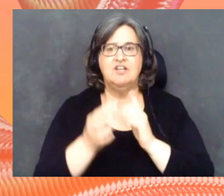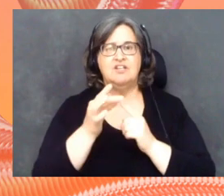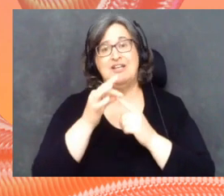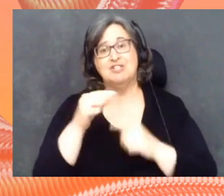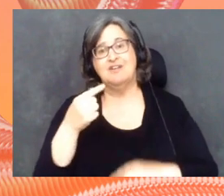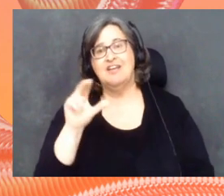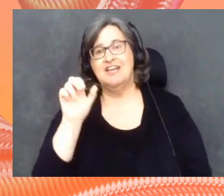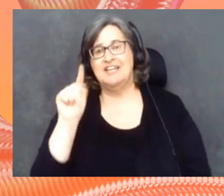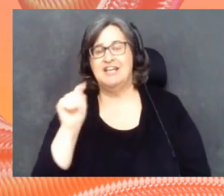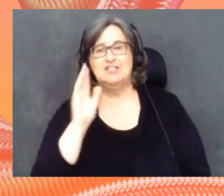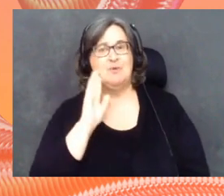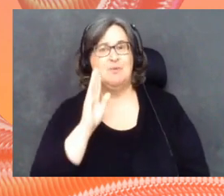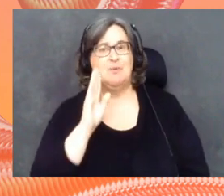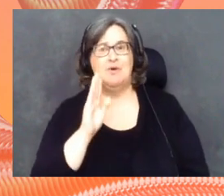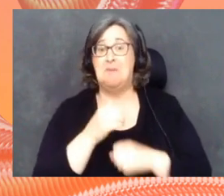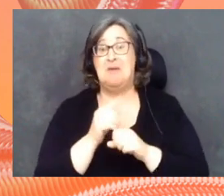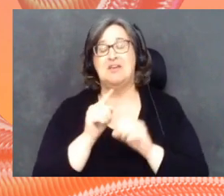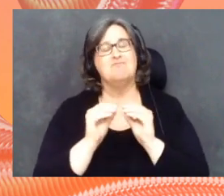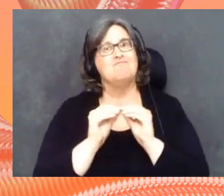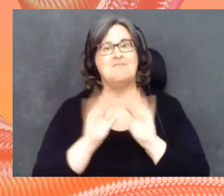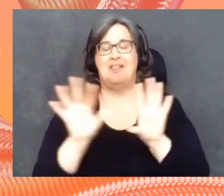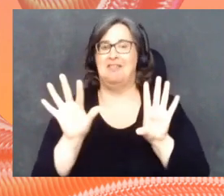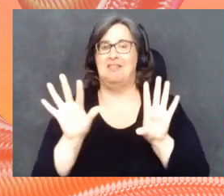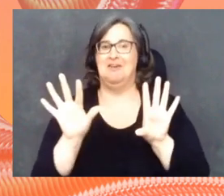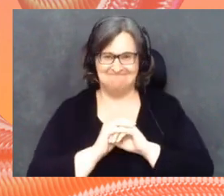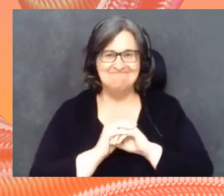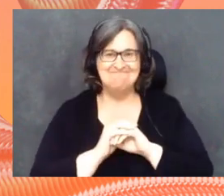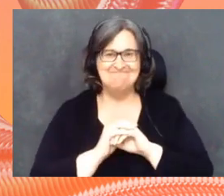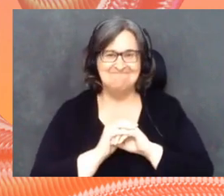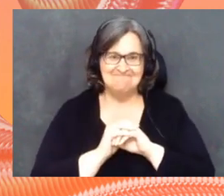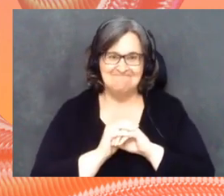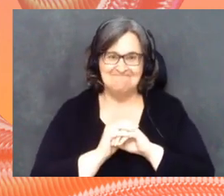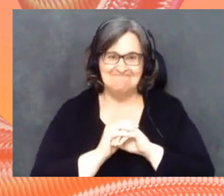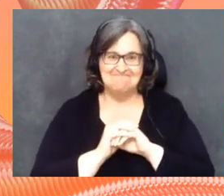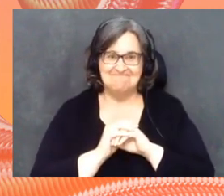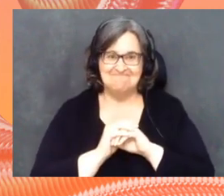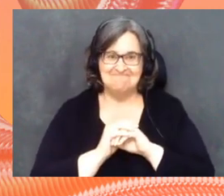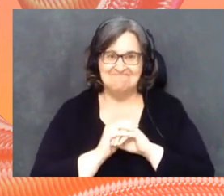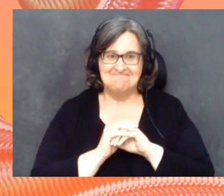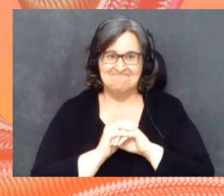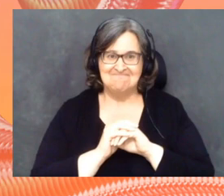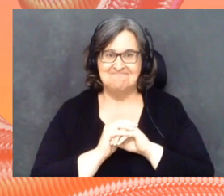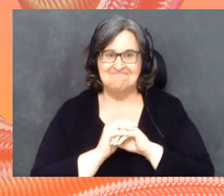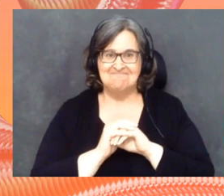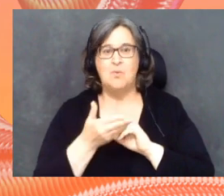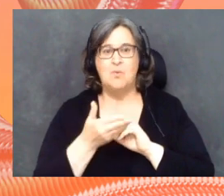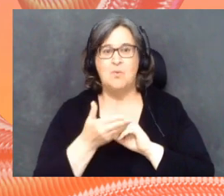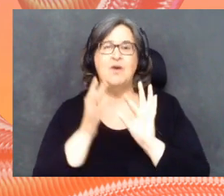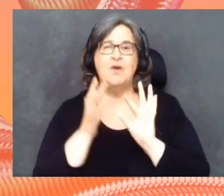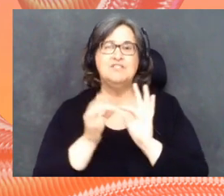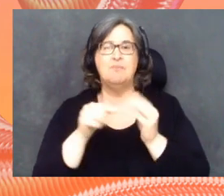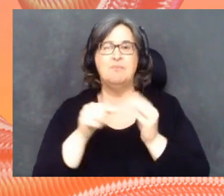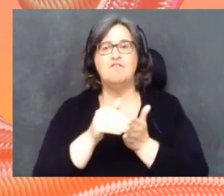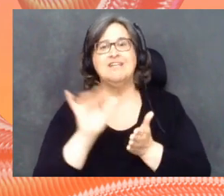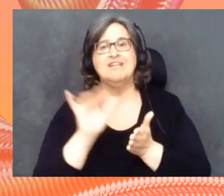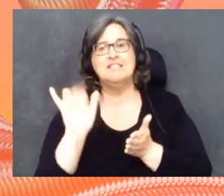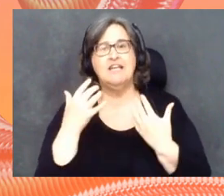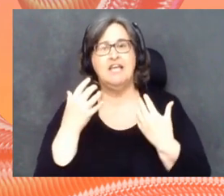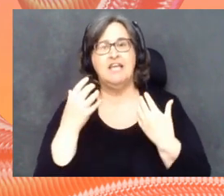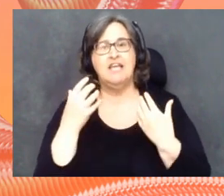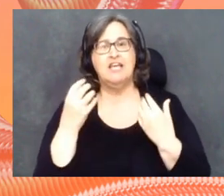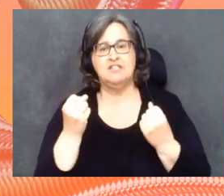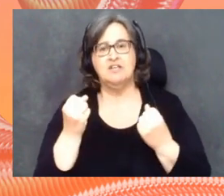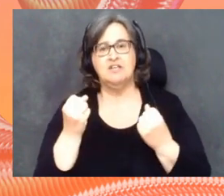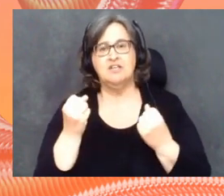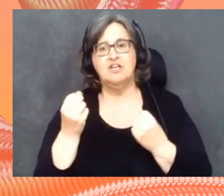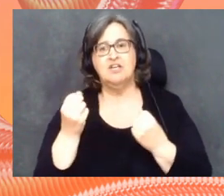make it all very clear. Mm-hmm. So one thing I'll say about the frequency that heals is that you and I both